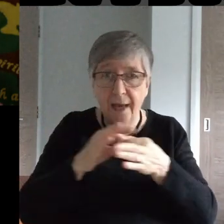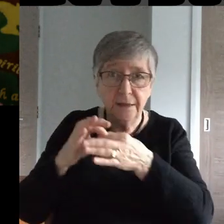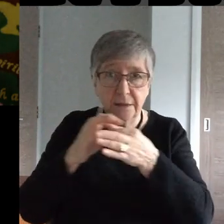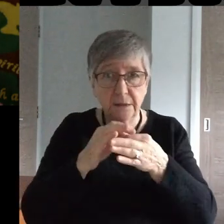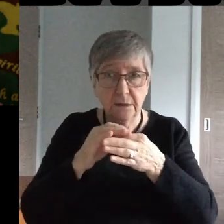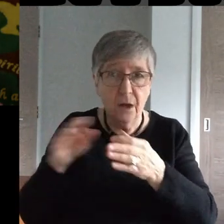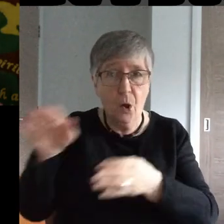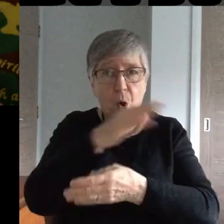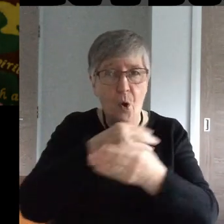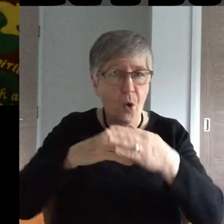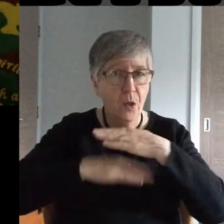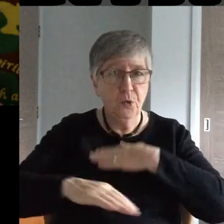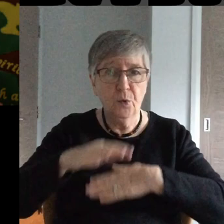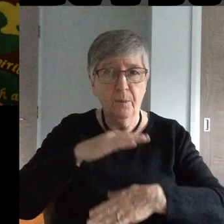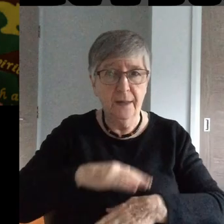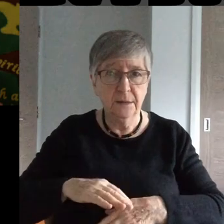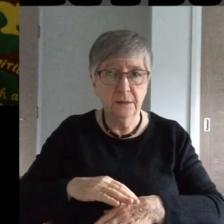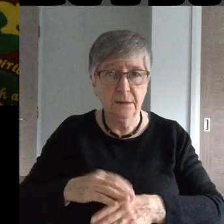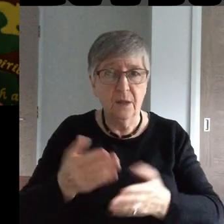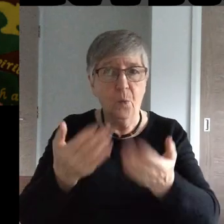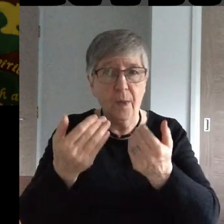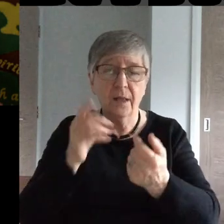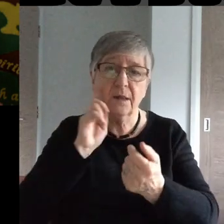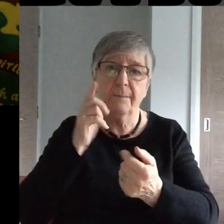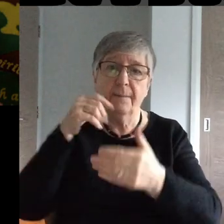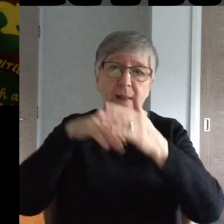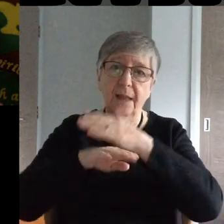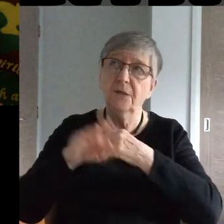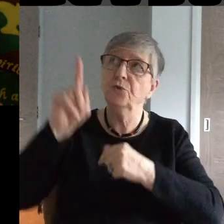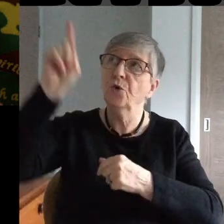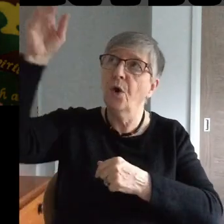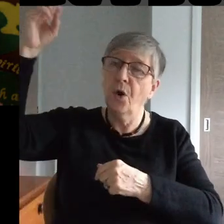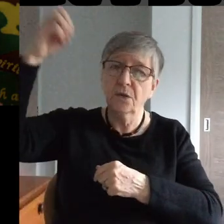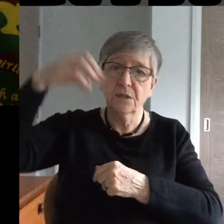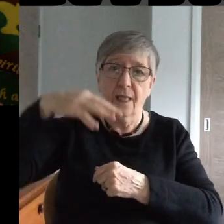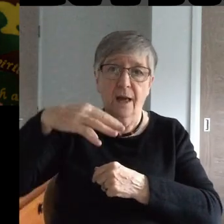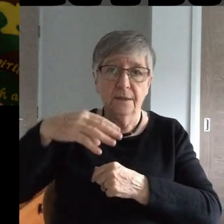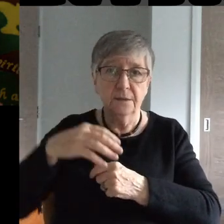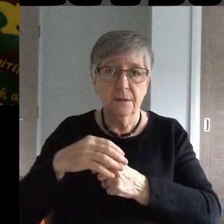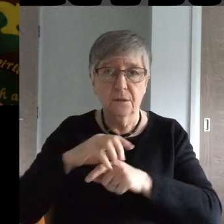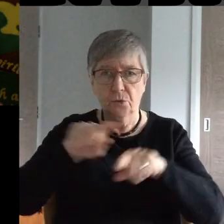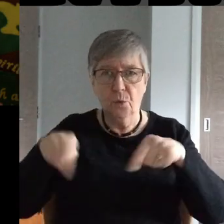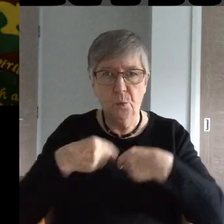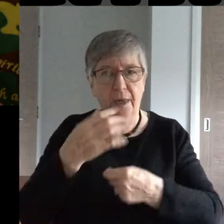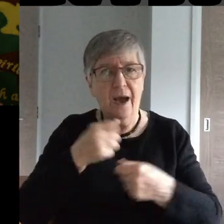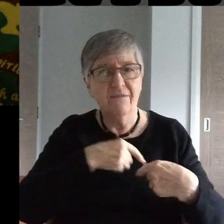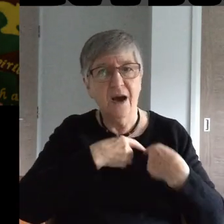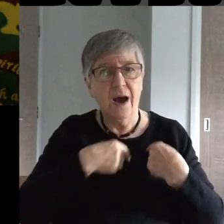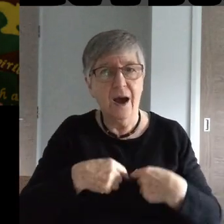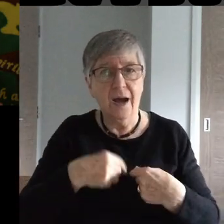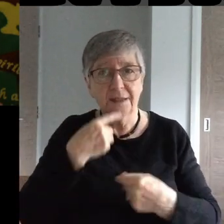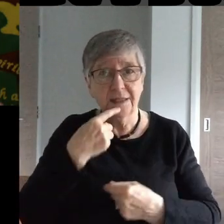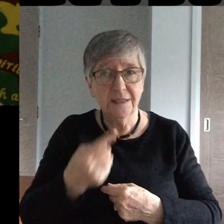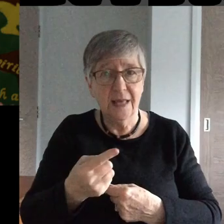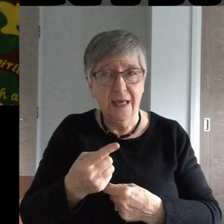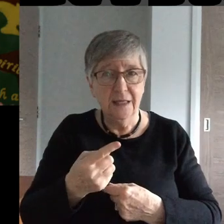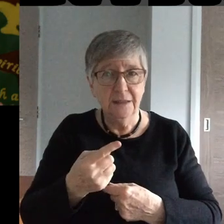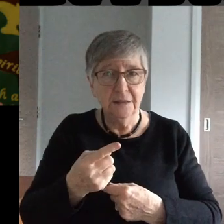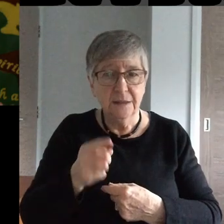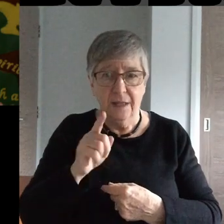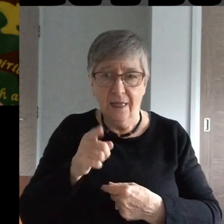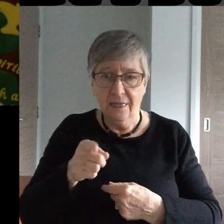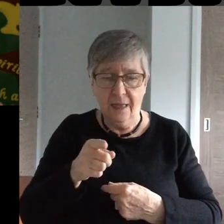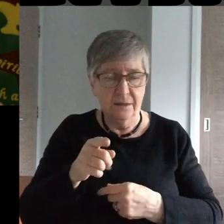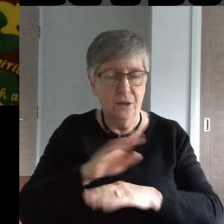people into the light of the Lord Jesus. Do we have a heart that says, no, this is